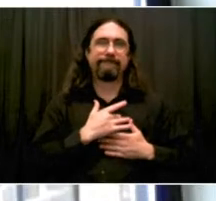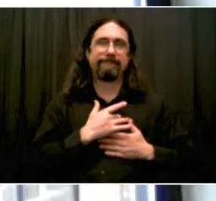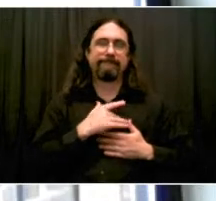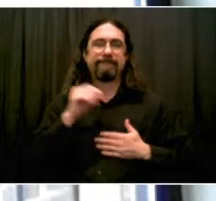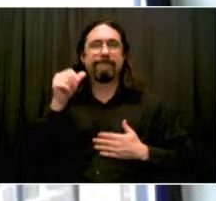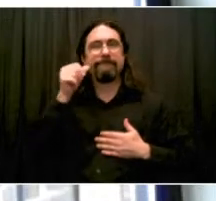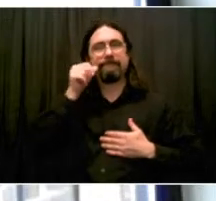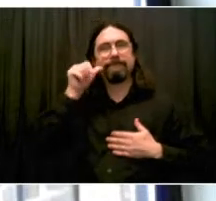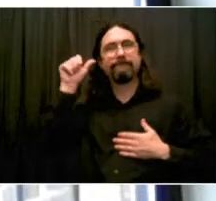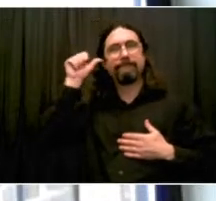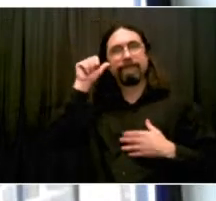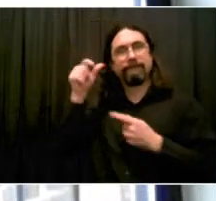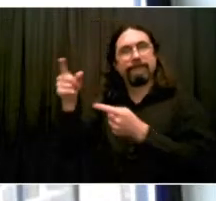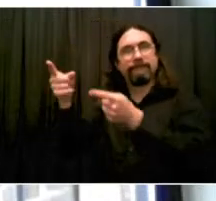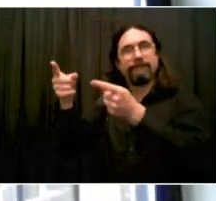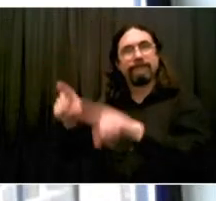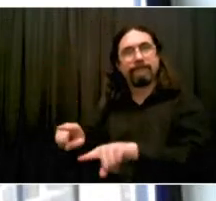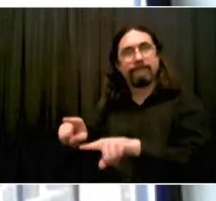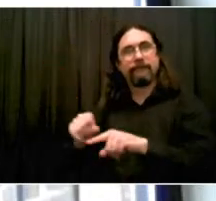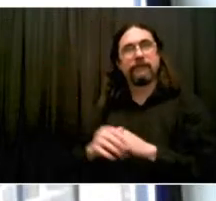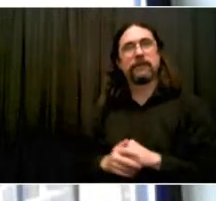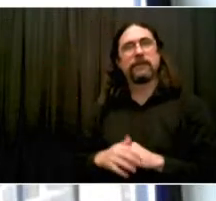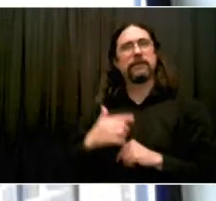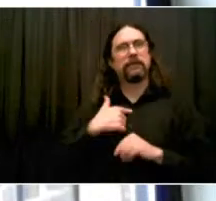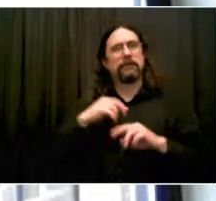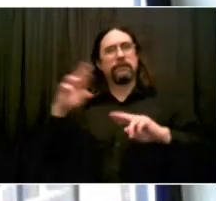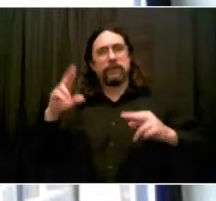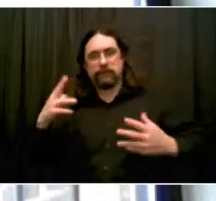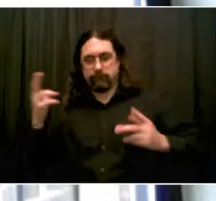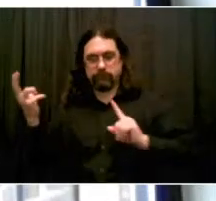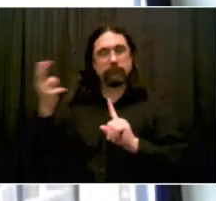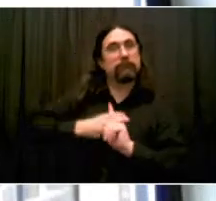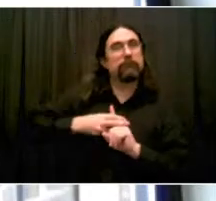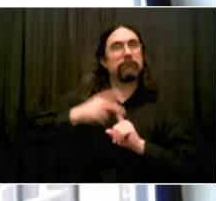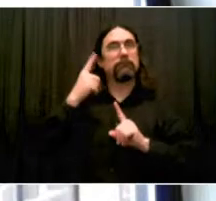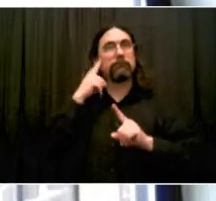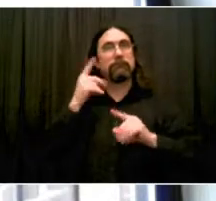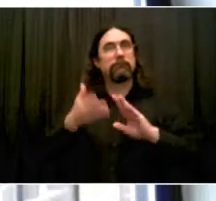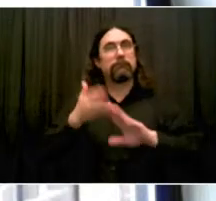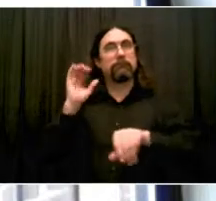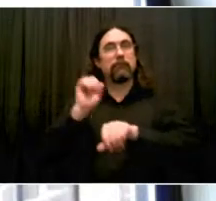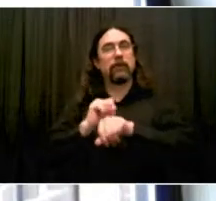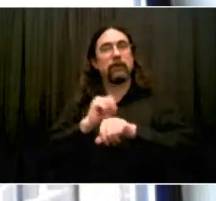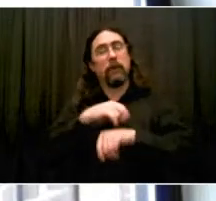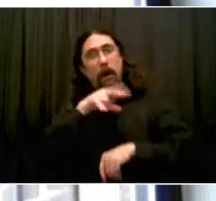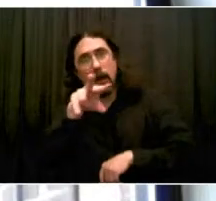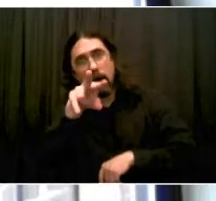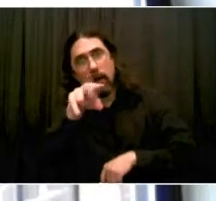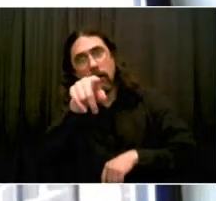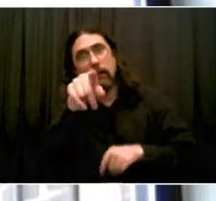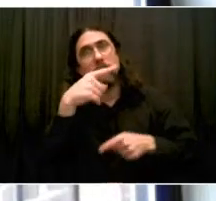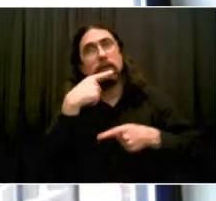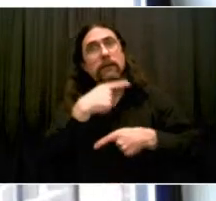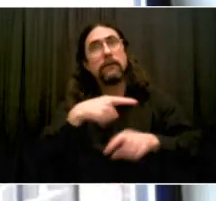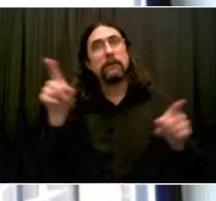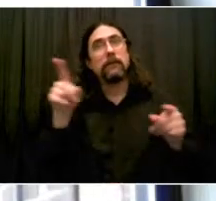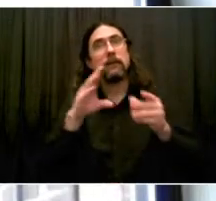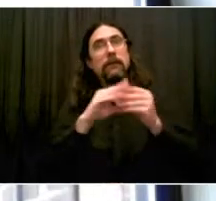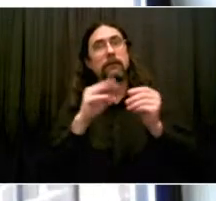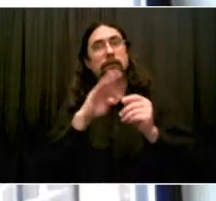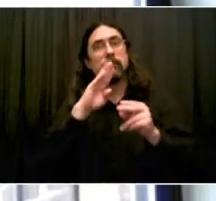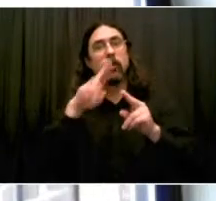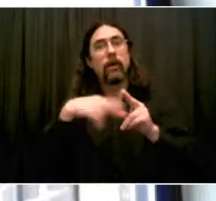on the clubhouses and the emergency response calls, and I was so elated. And I thought, this is wonderful. Like